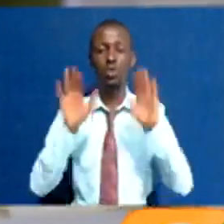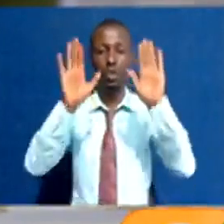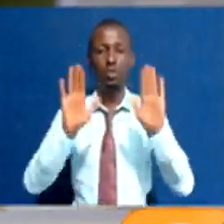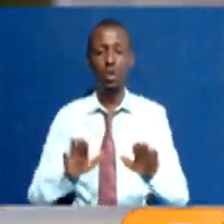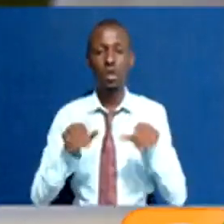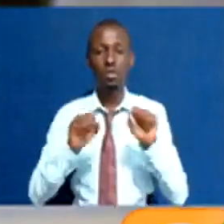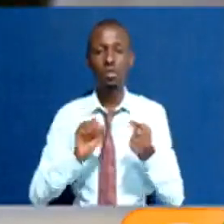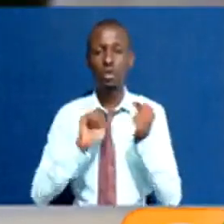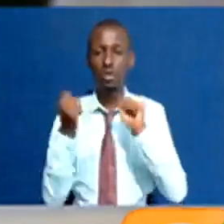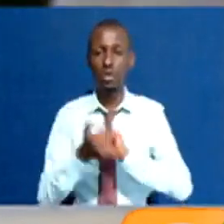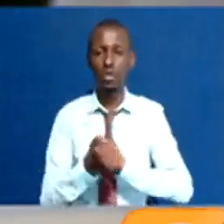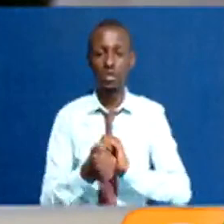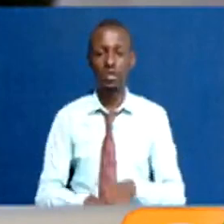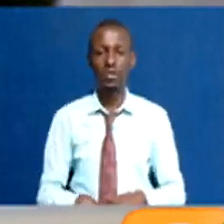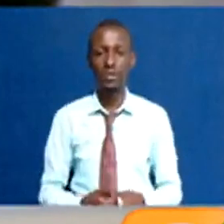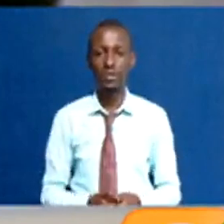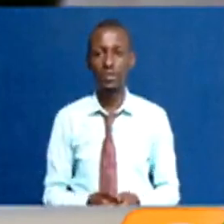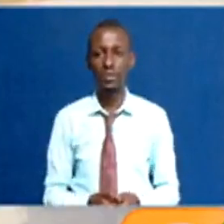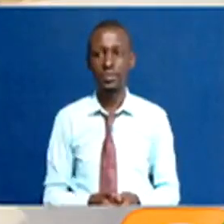the narrative.